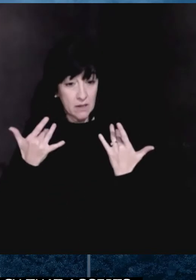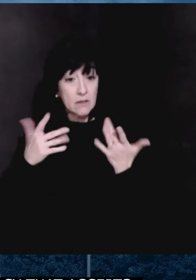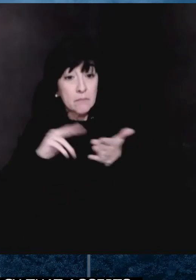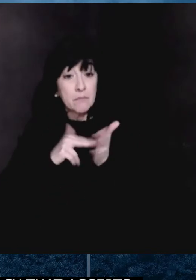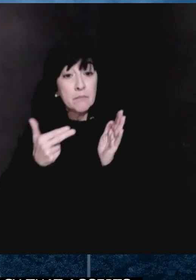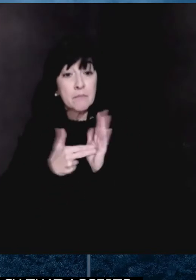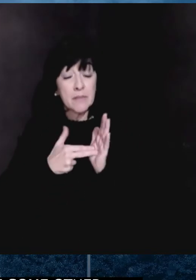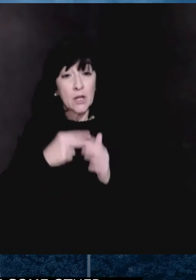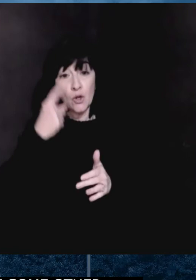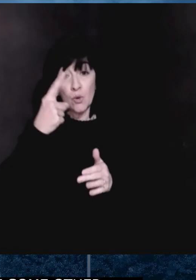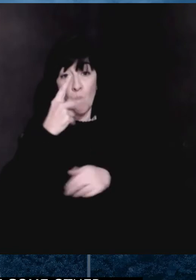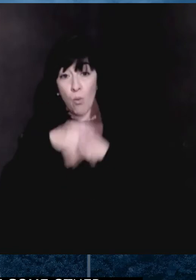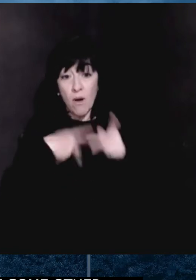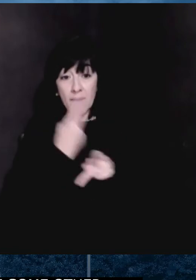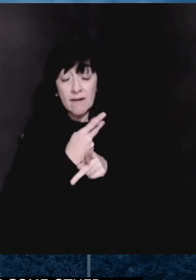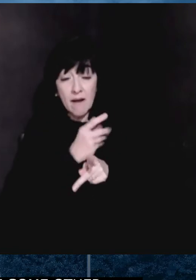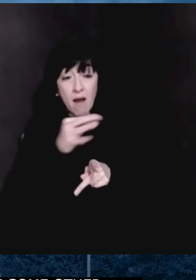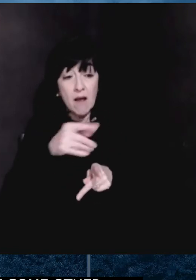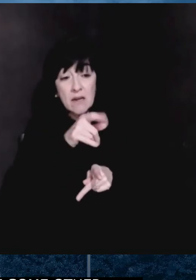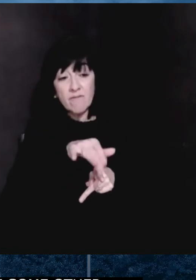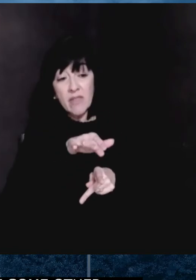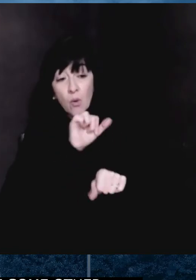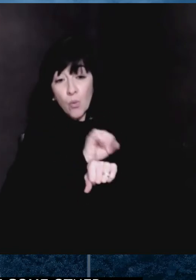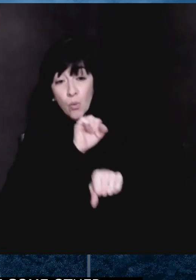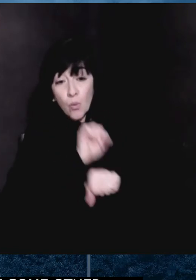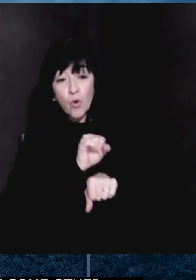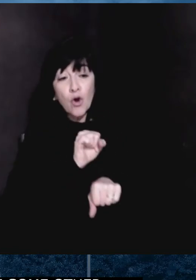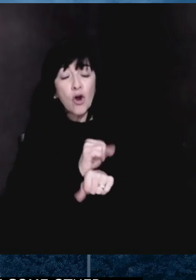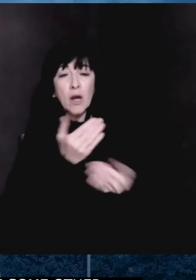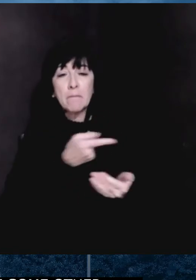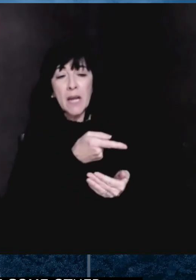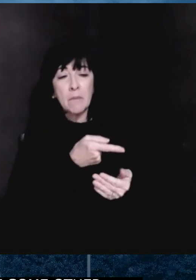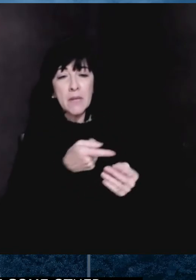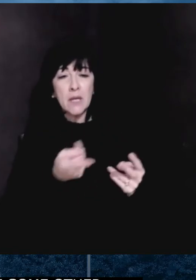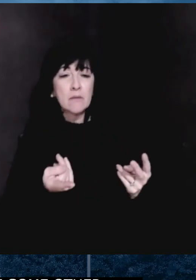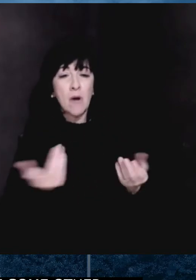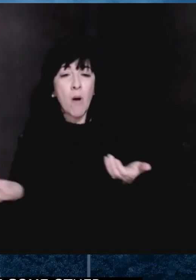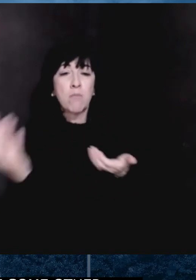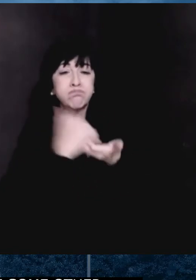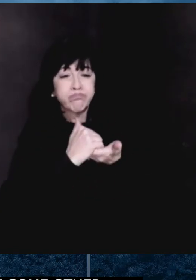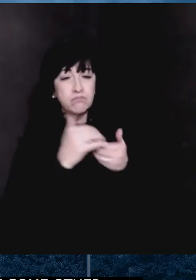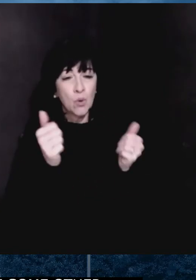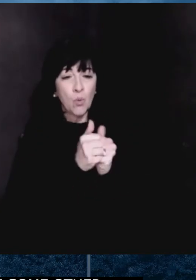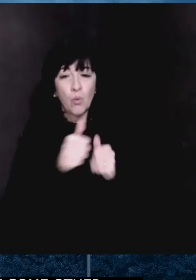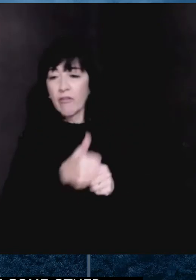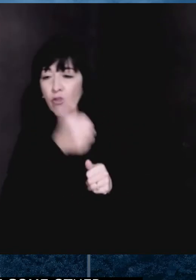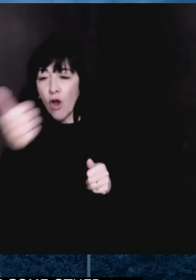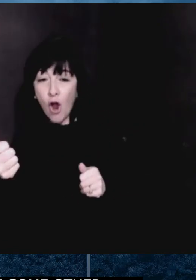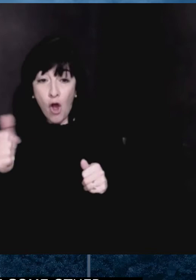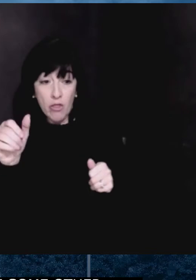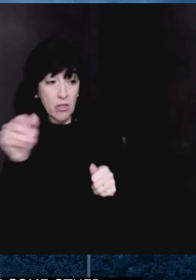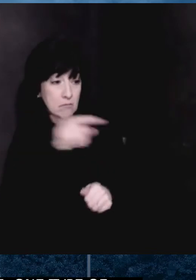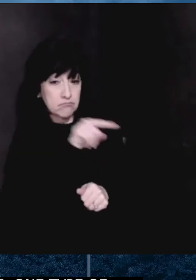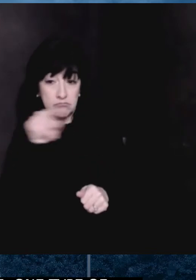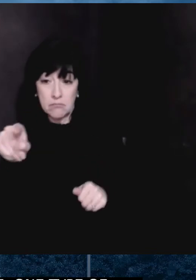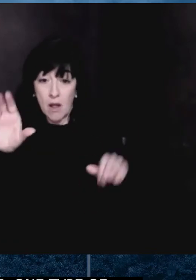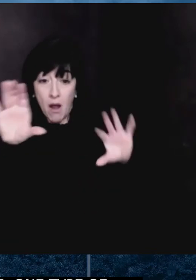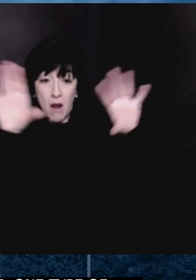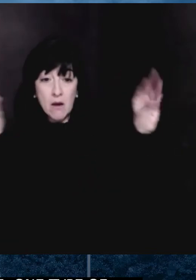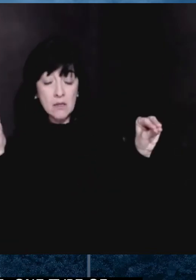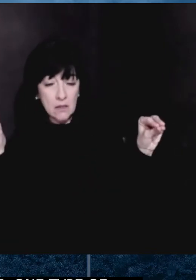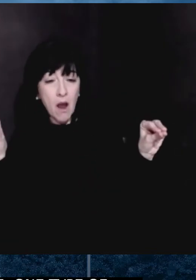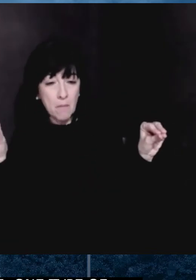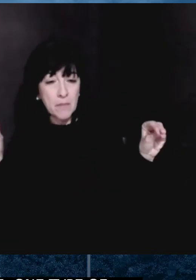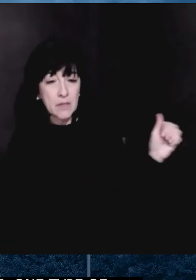of profession may choose to partner with a vaccinating partner and make